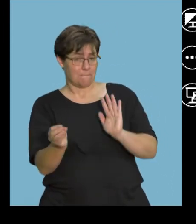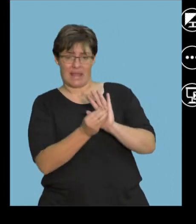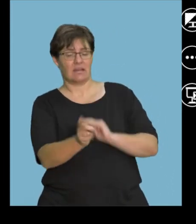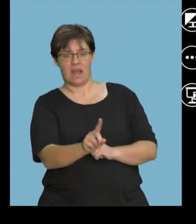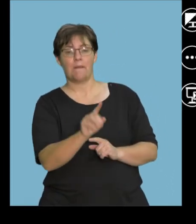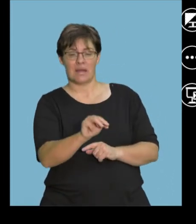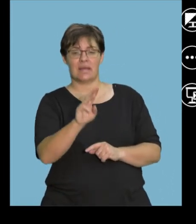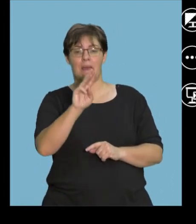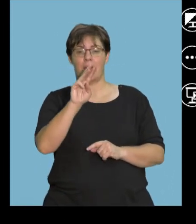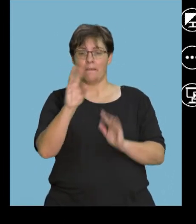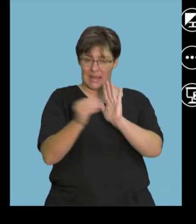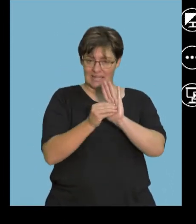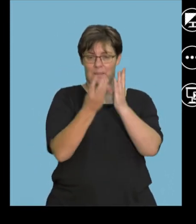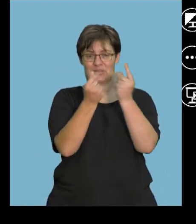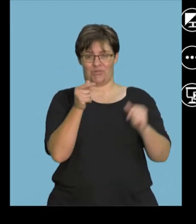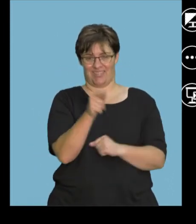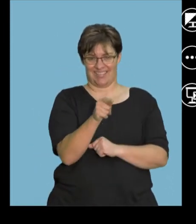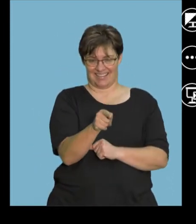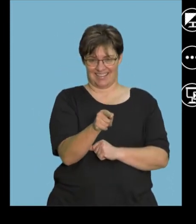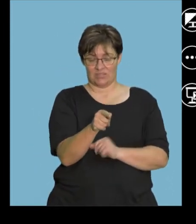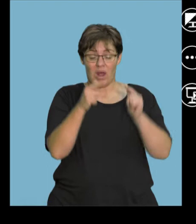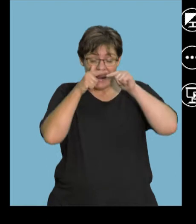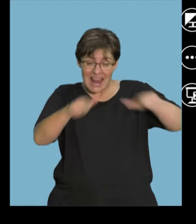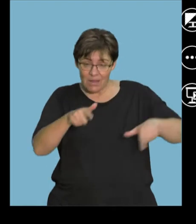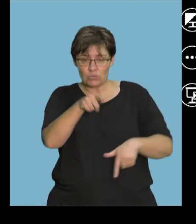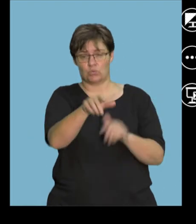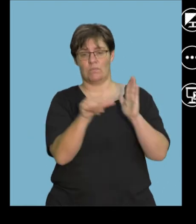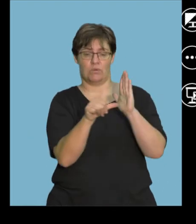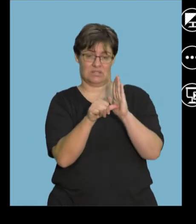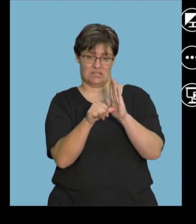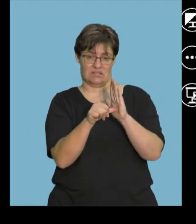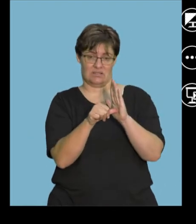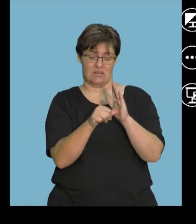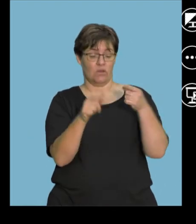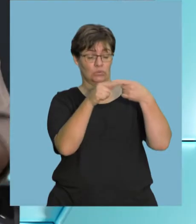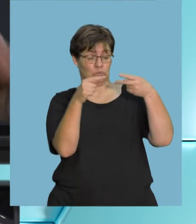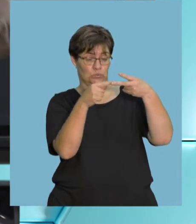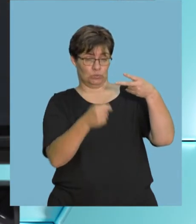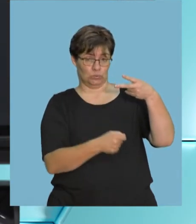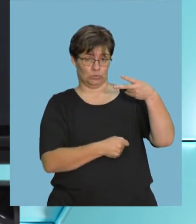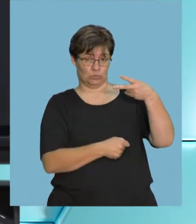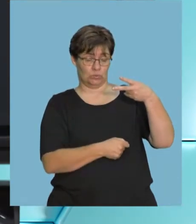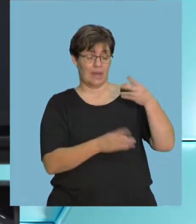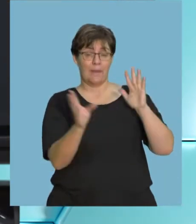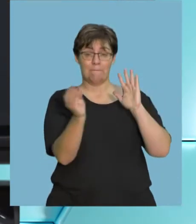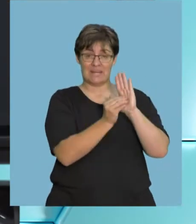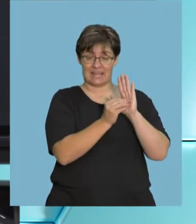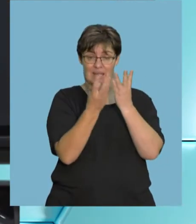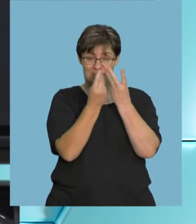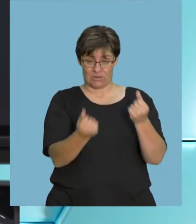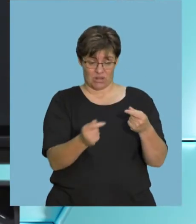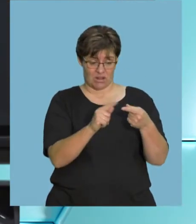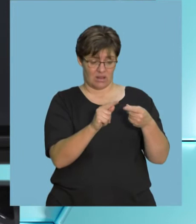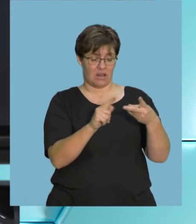not magnets, but are called magnetic material. So the issue of language is very important. So we've got two terms here,